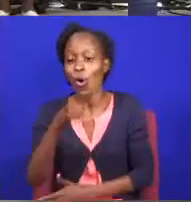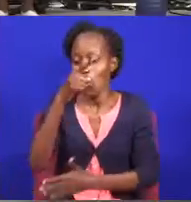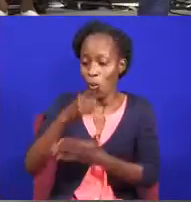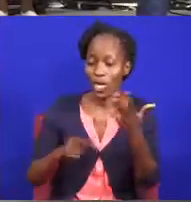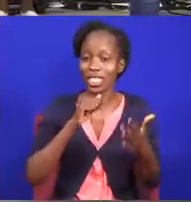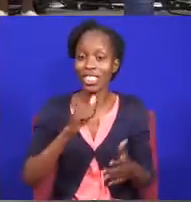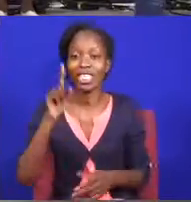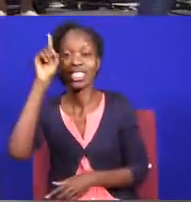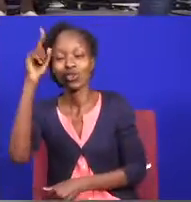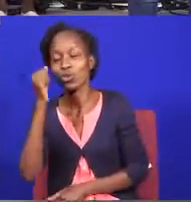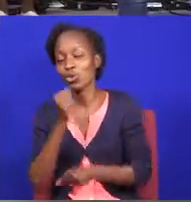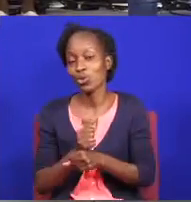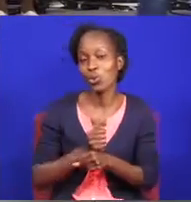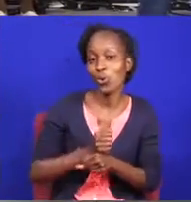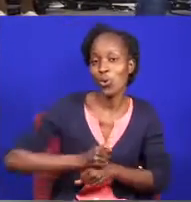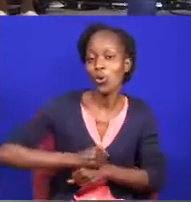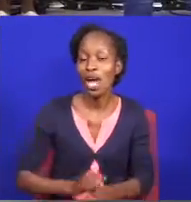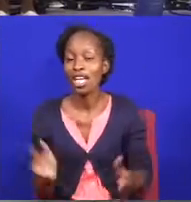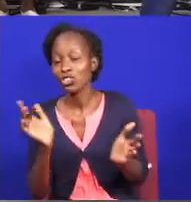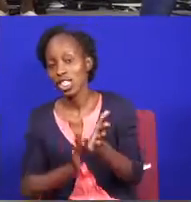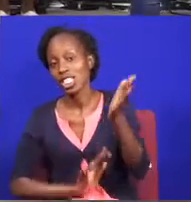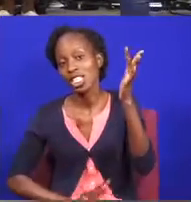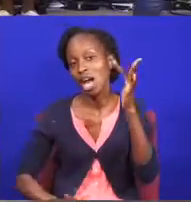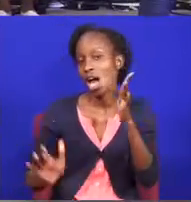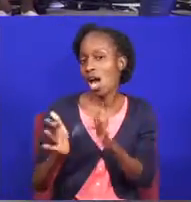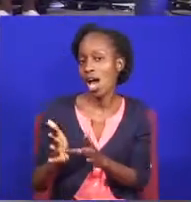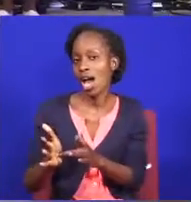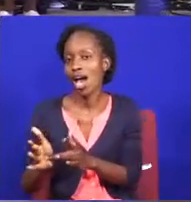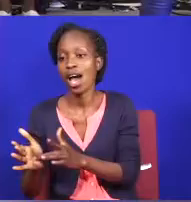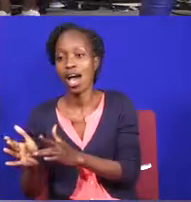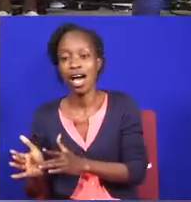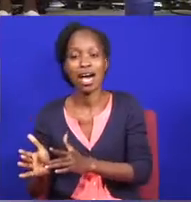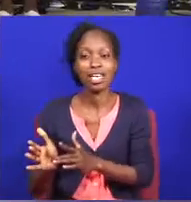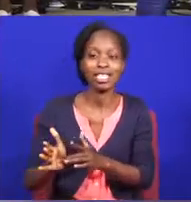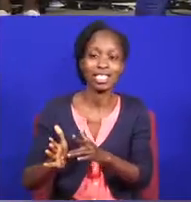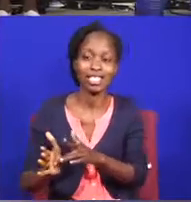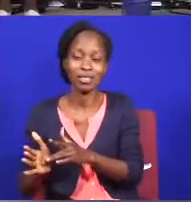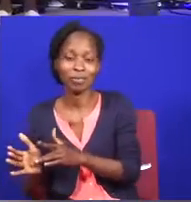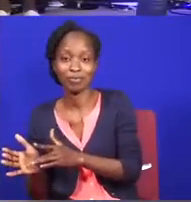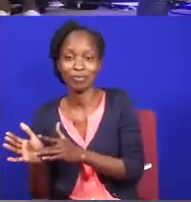What can't you do, Jesus?